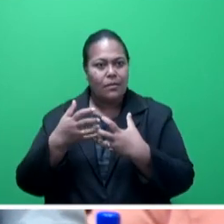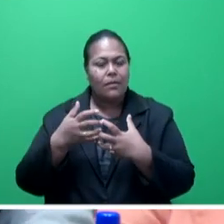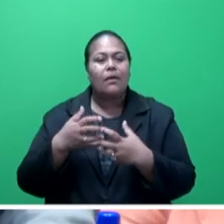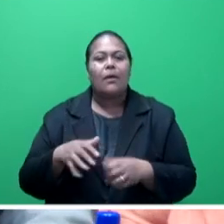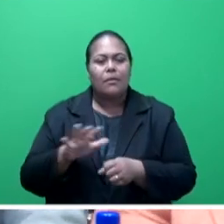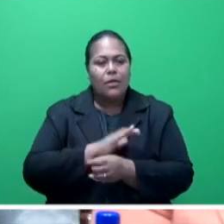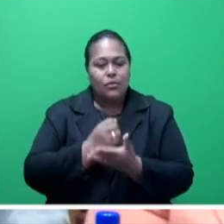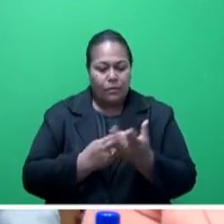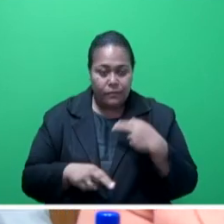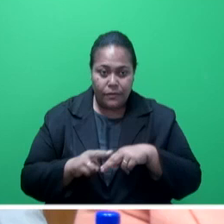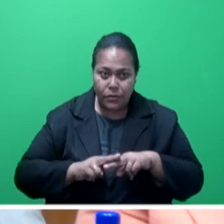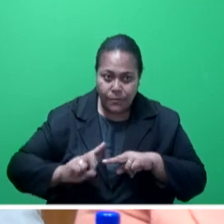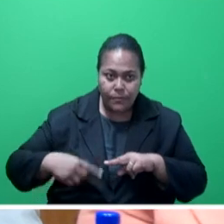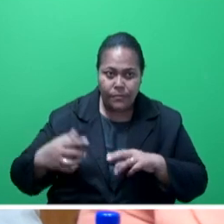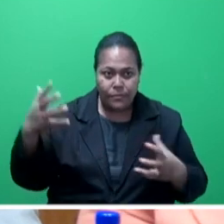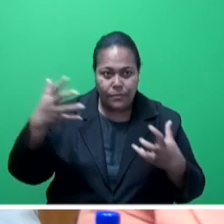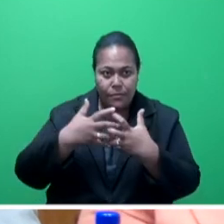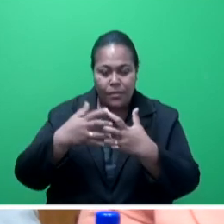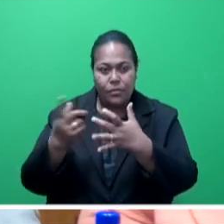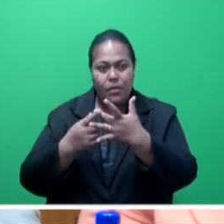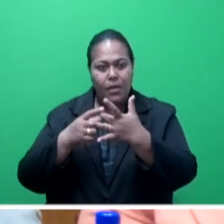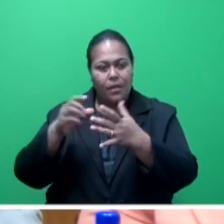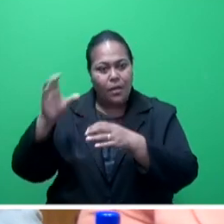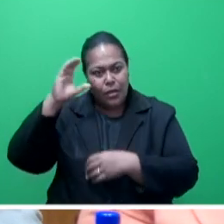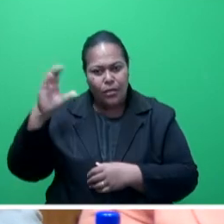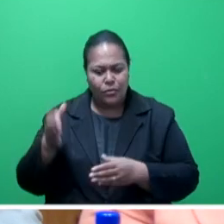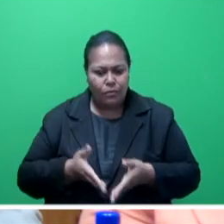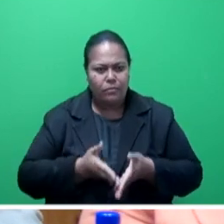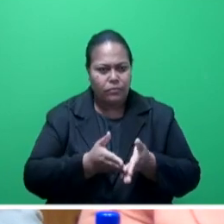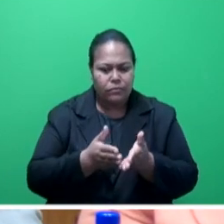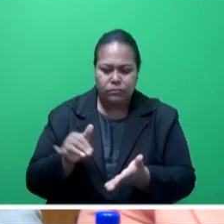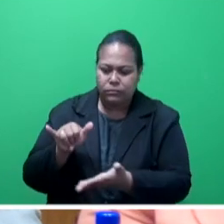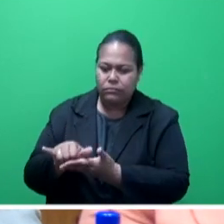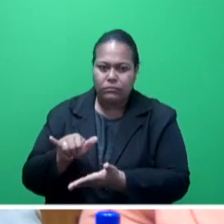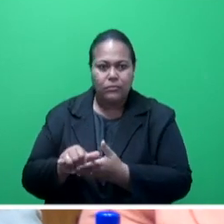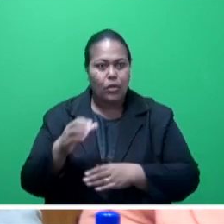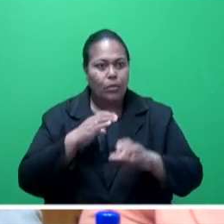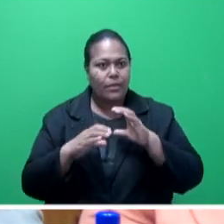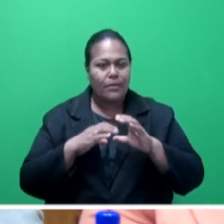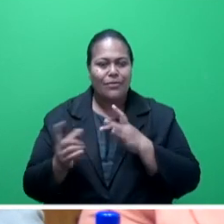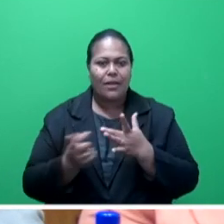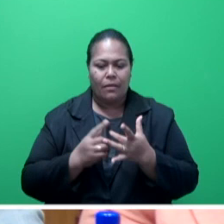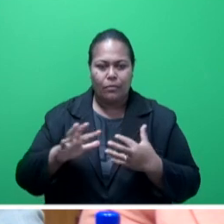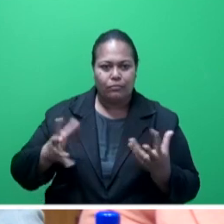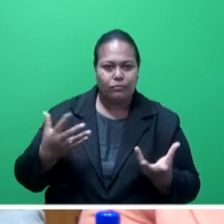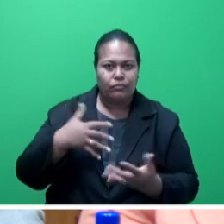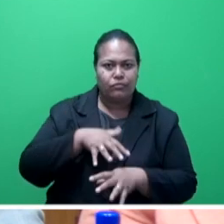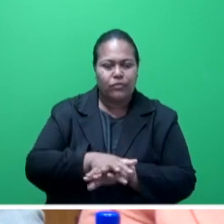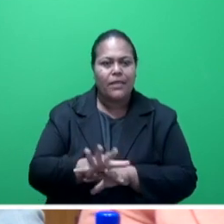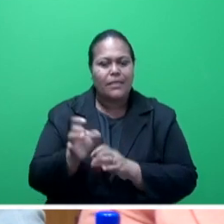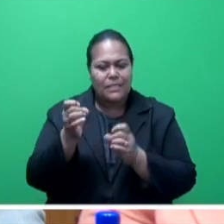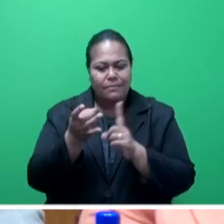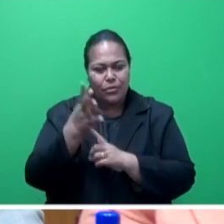Fiji is consistent with other countries in its shipping, aviation, communication, and integration of geospatial information.